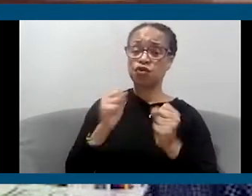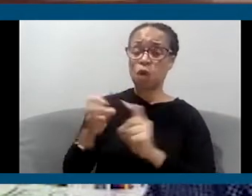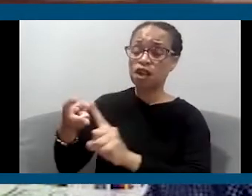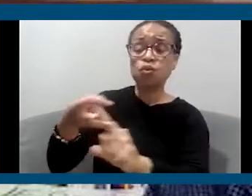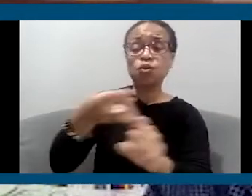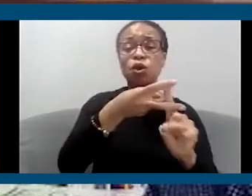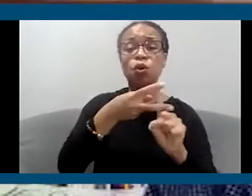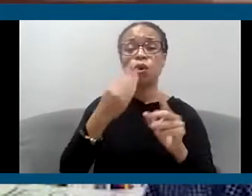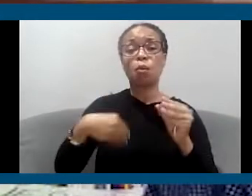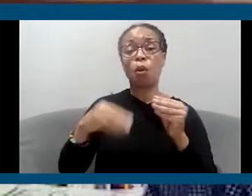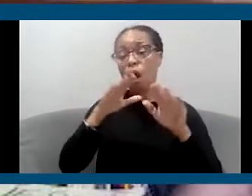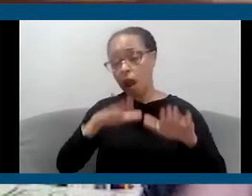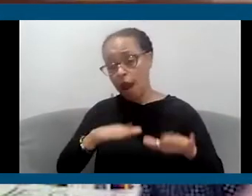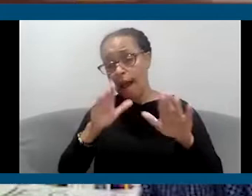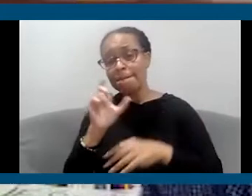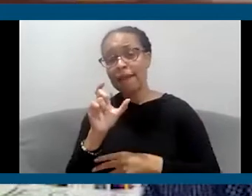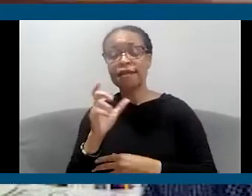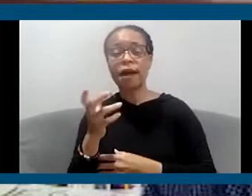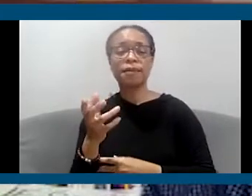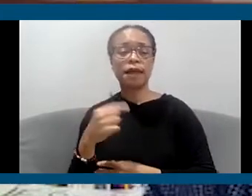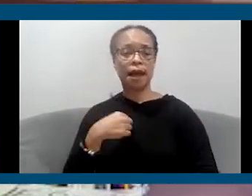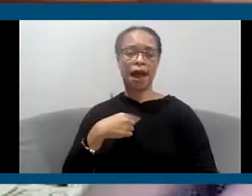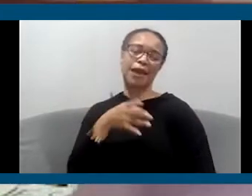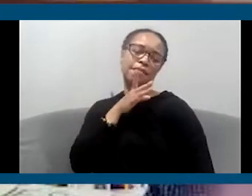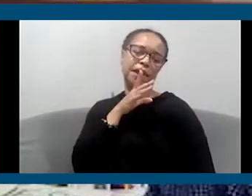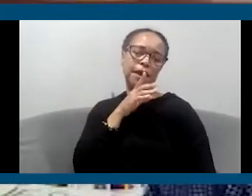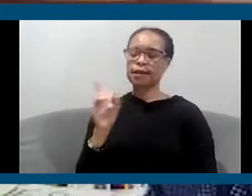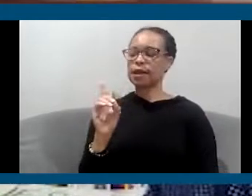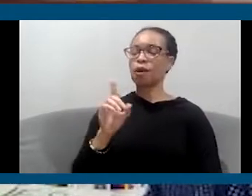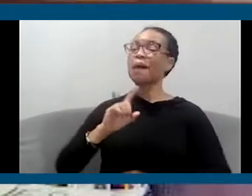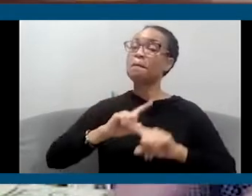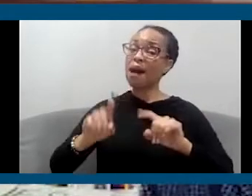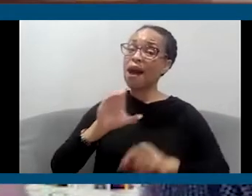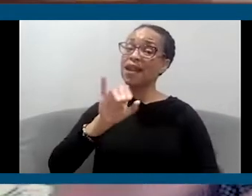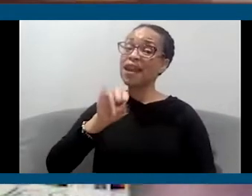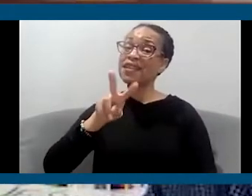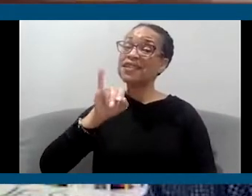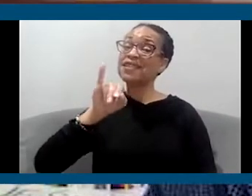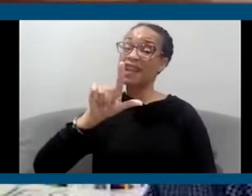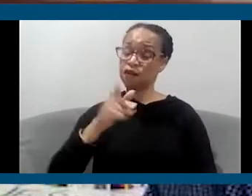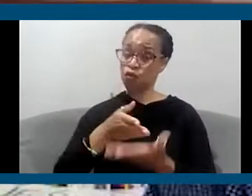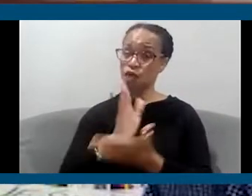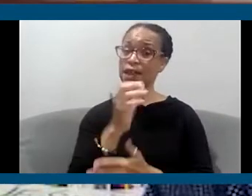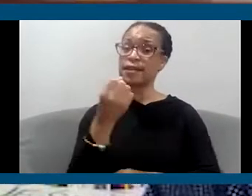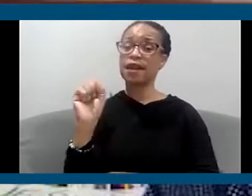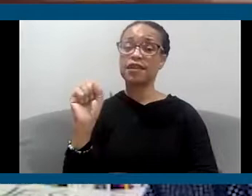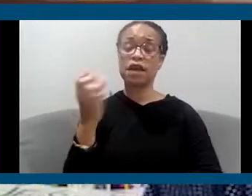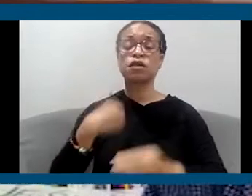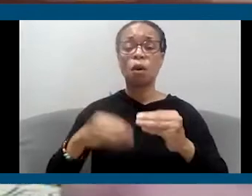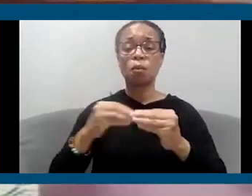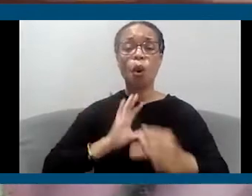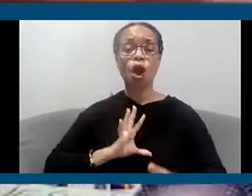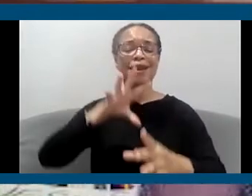more Muslims into, as I speak as a Democrat, but also as a civil rights activist, I would like to see more Muslims engage in